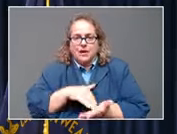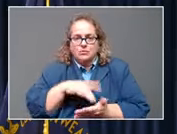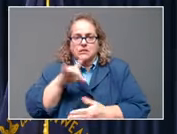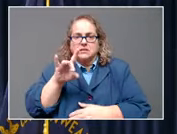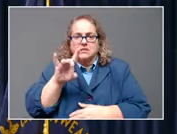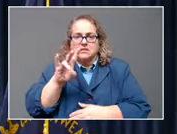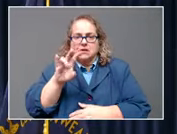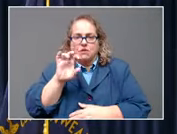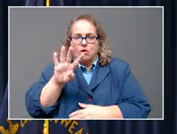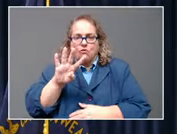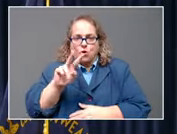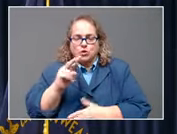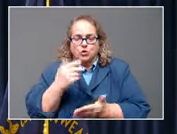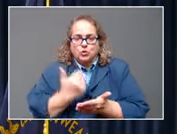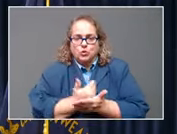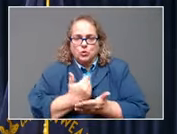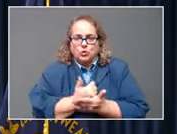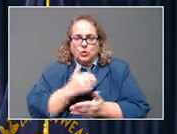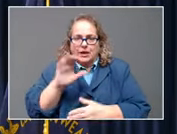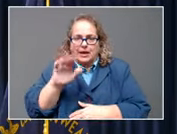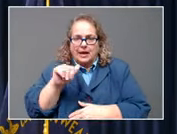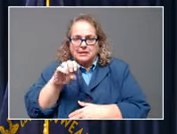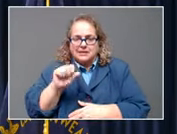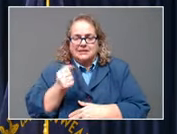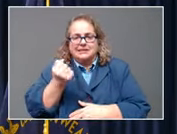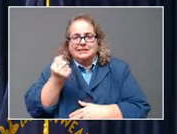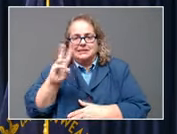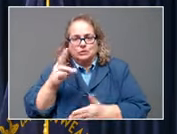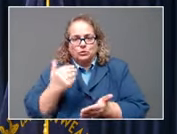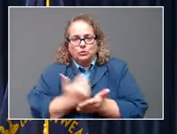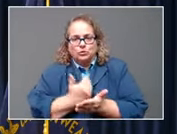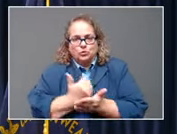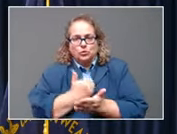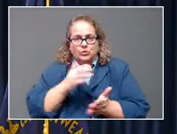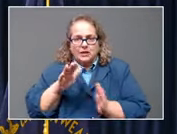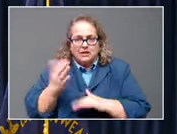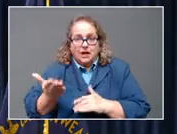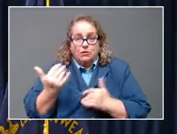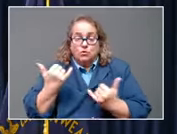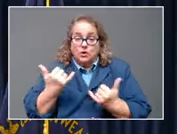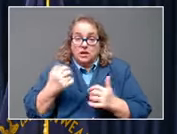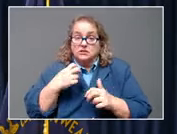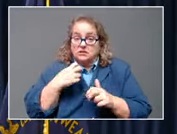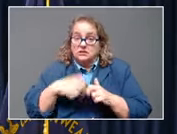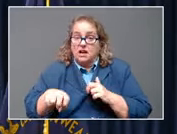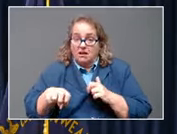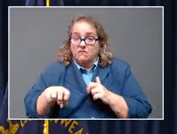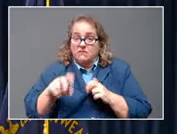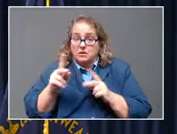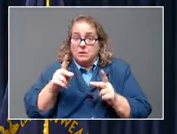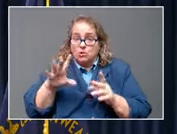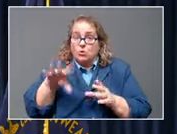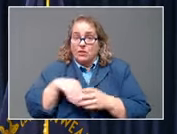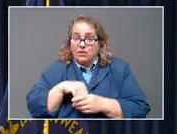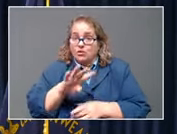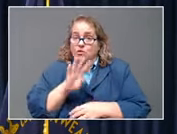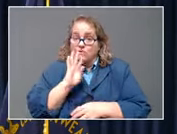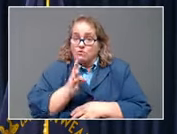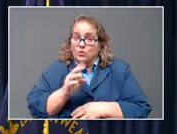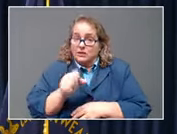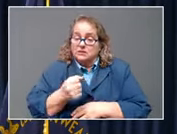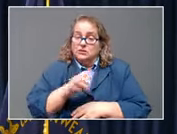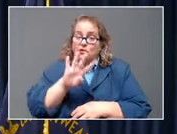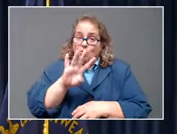8,742 new cases, 16 new deaths. Today's a tough one for people in their 40s. 47-year-old woman